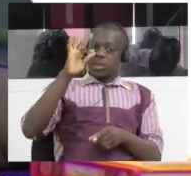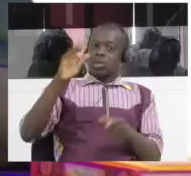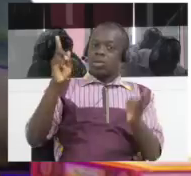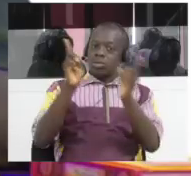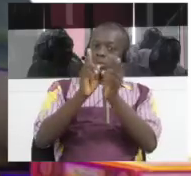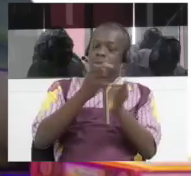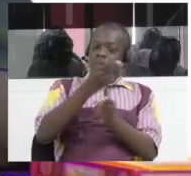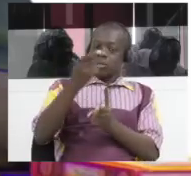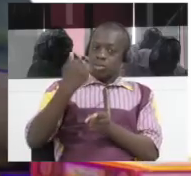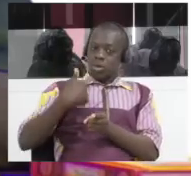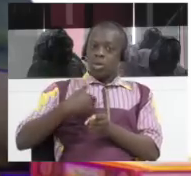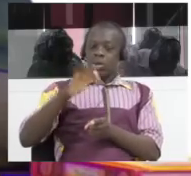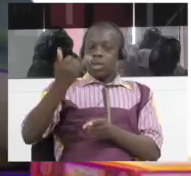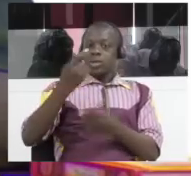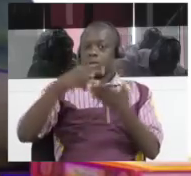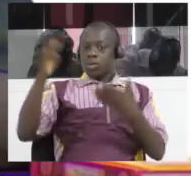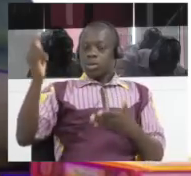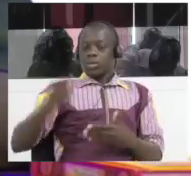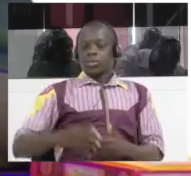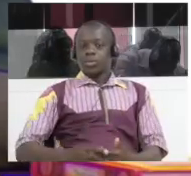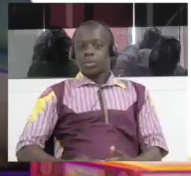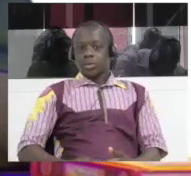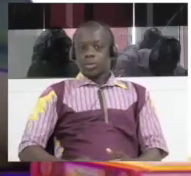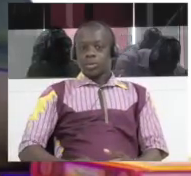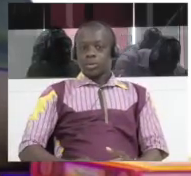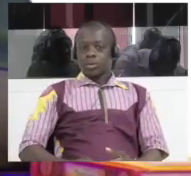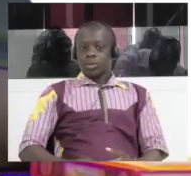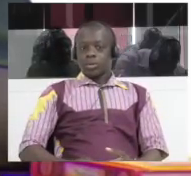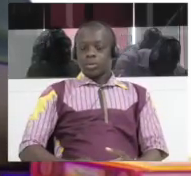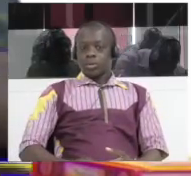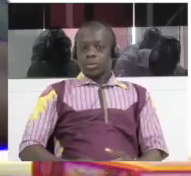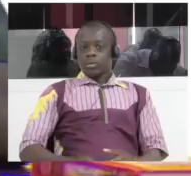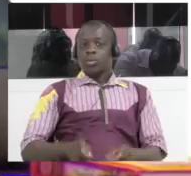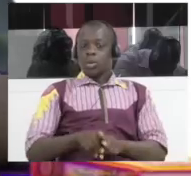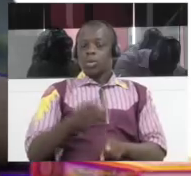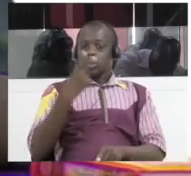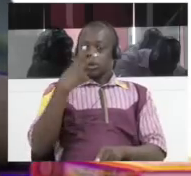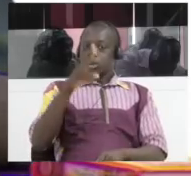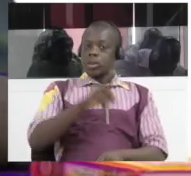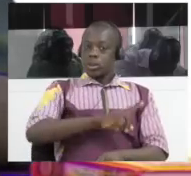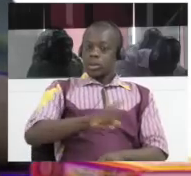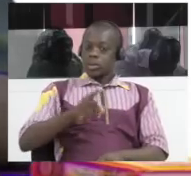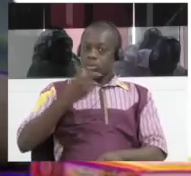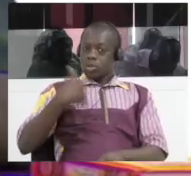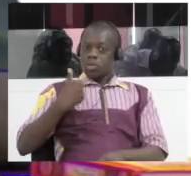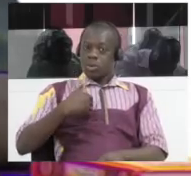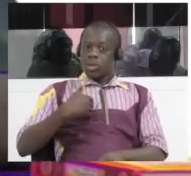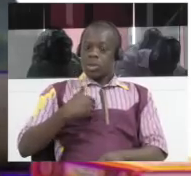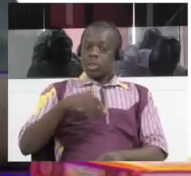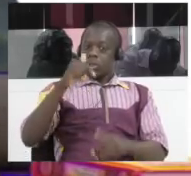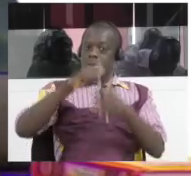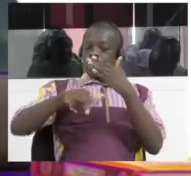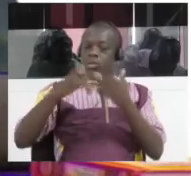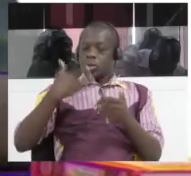them instead of going to Yundum? Yes, that is correct. So did you find them at